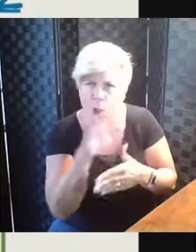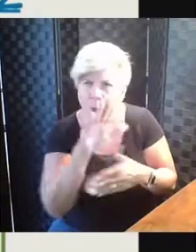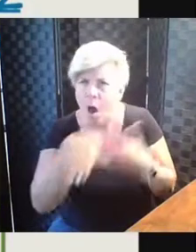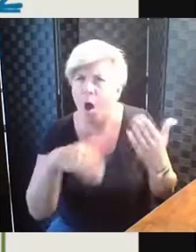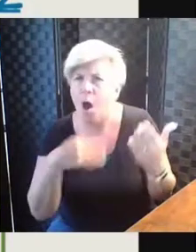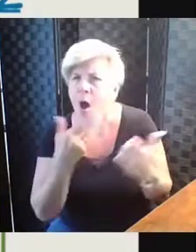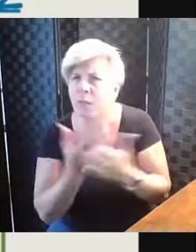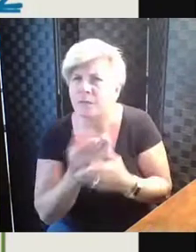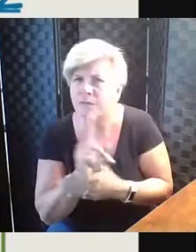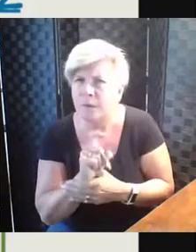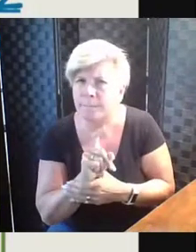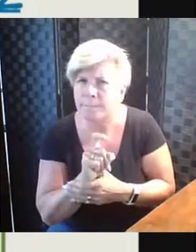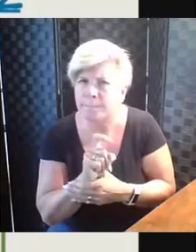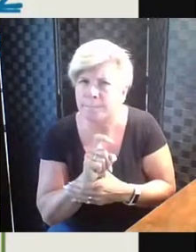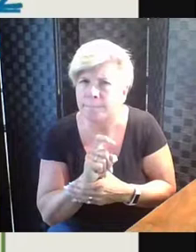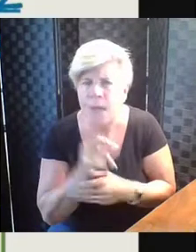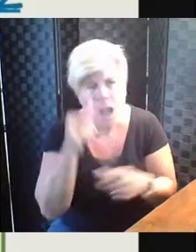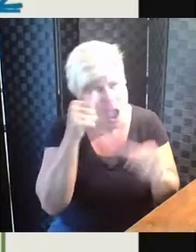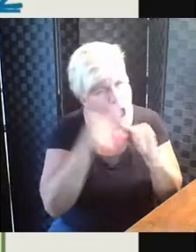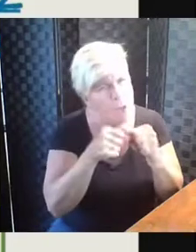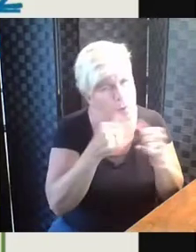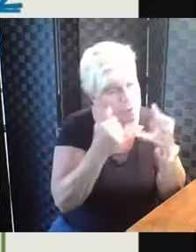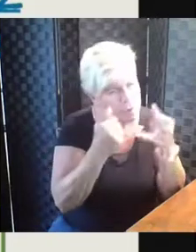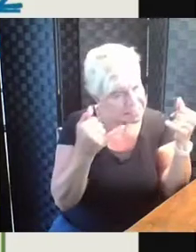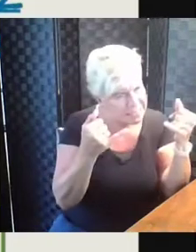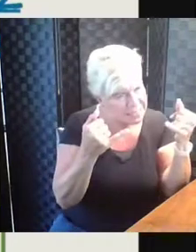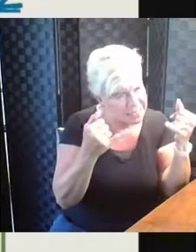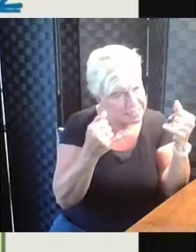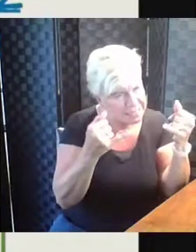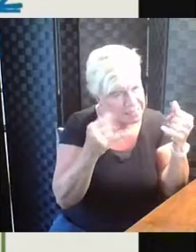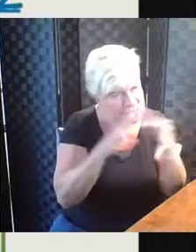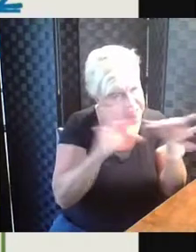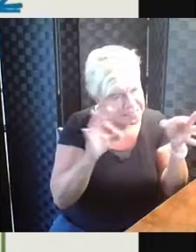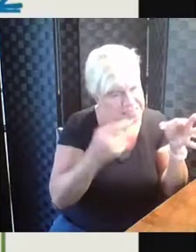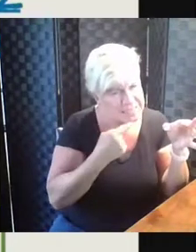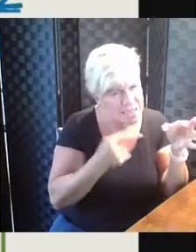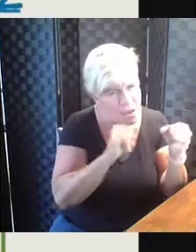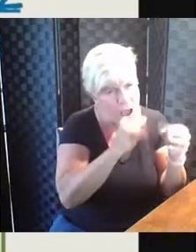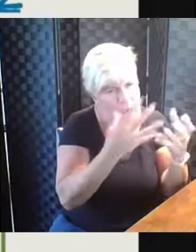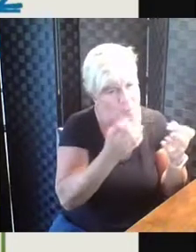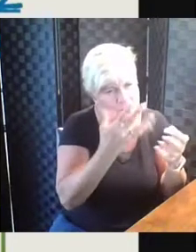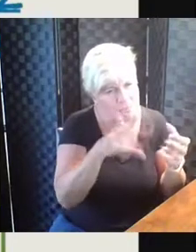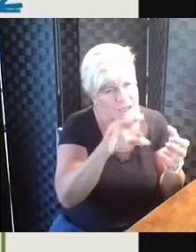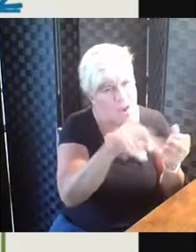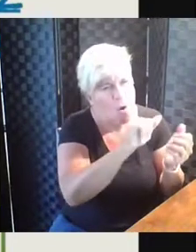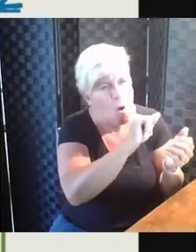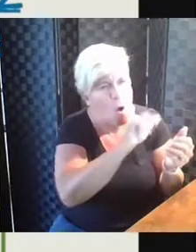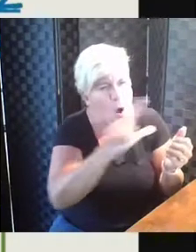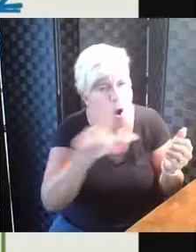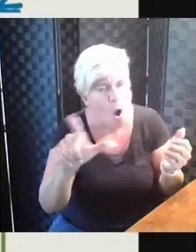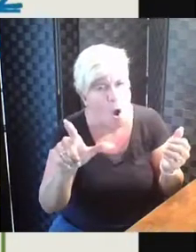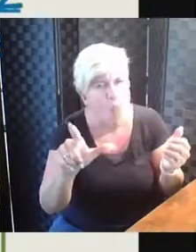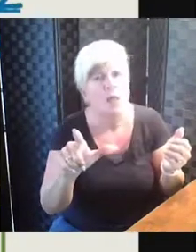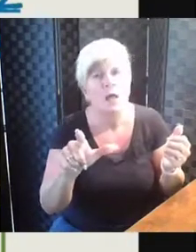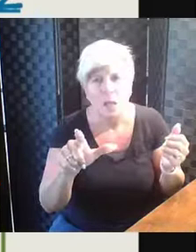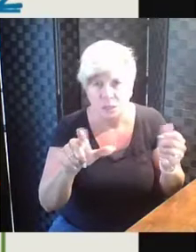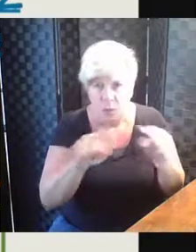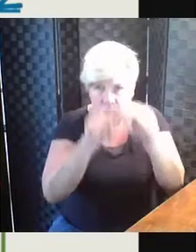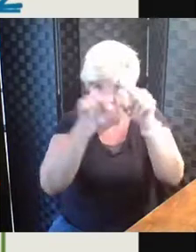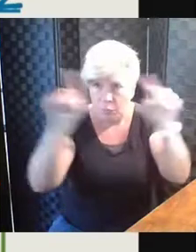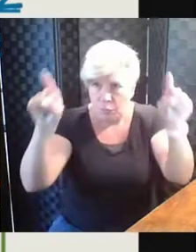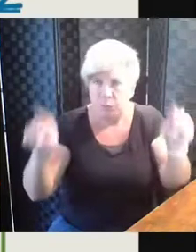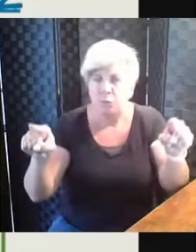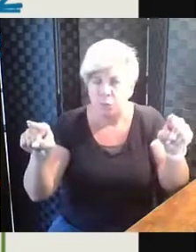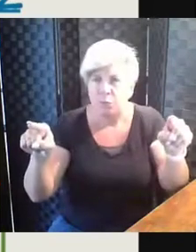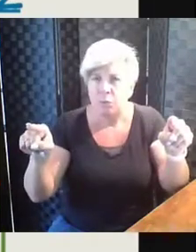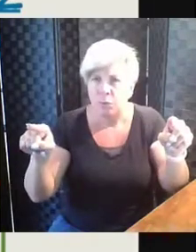of the marbles? Well, I remember my fill-in-the-blank sentence wanted me to find all of the marbles, so I'll put this bracket